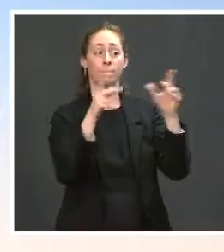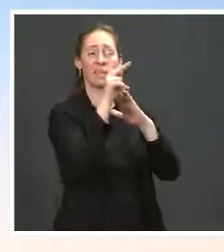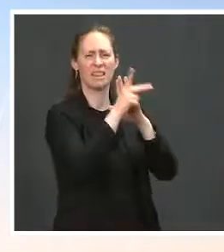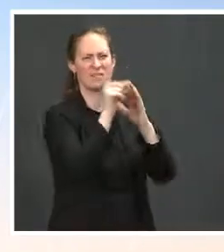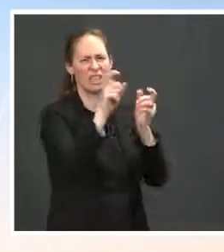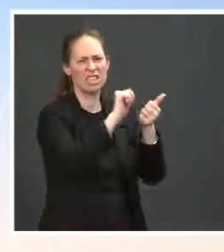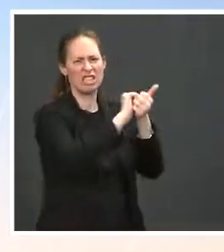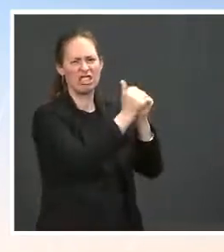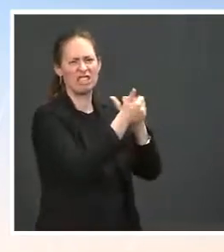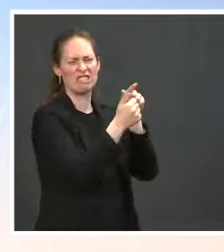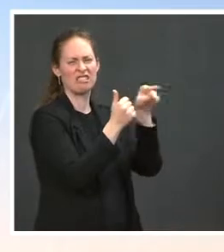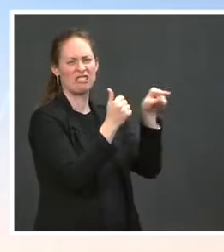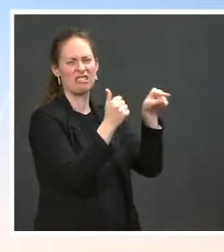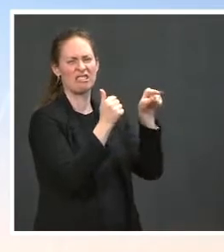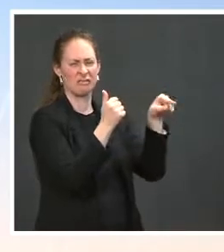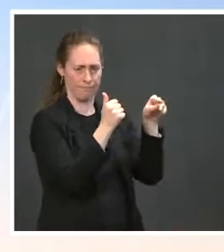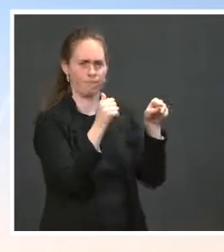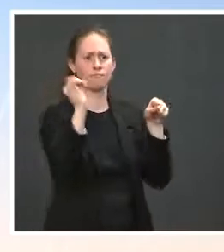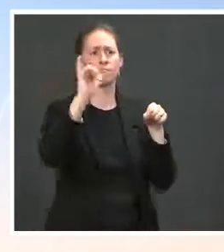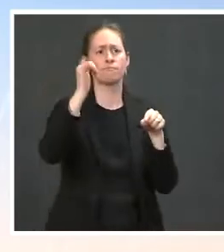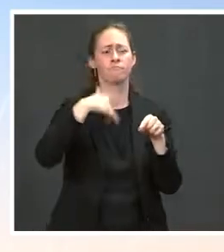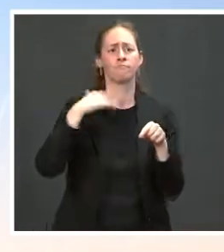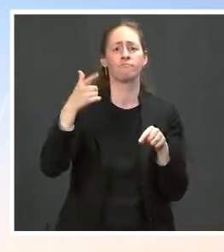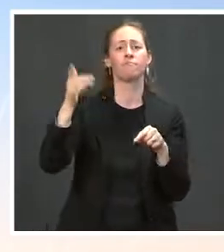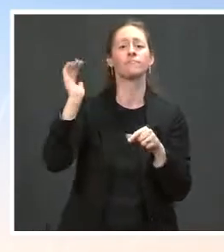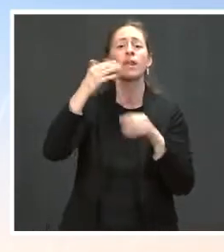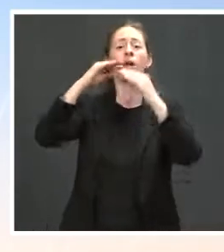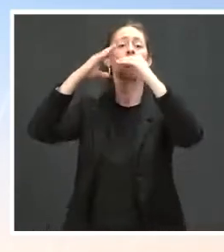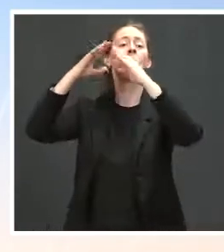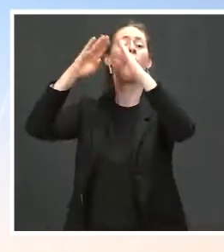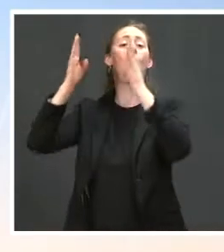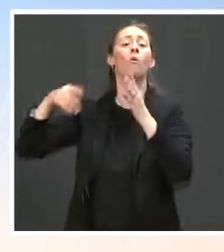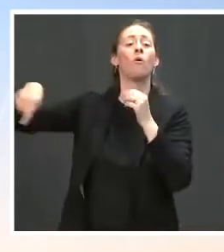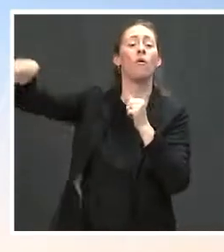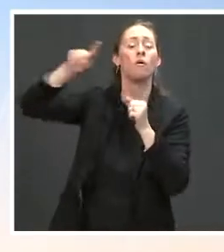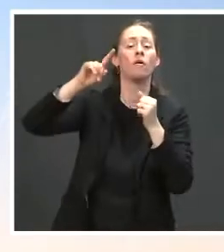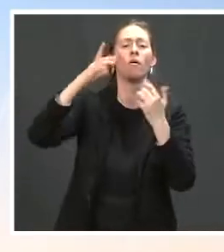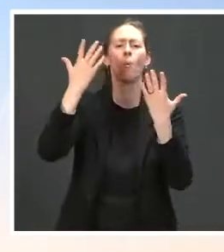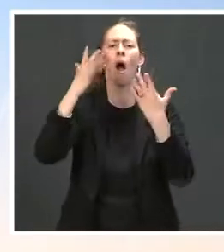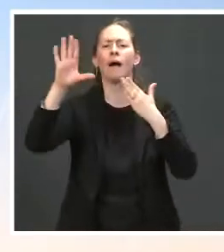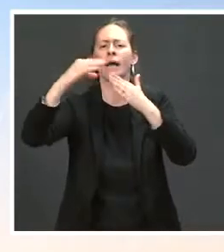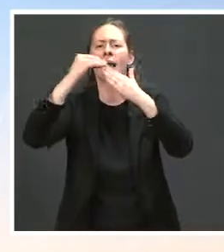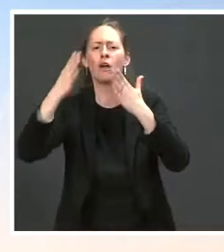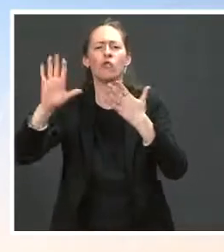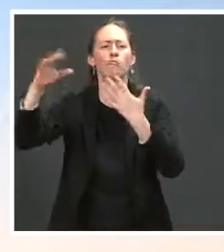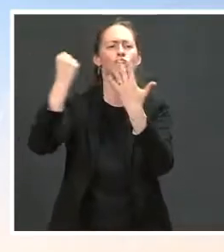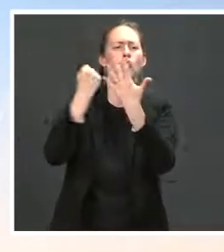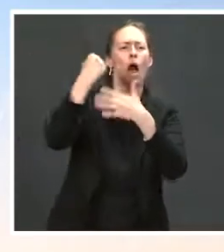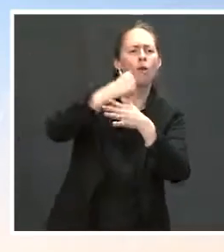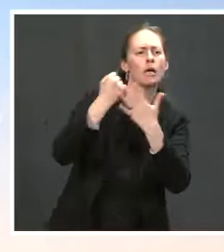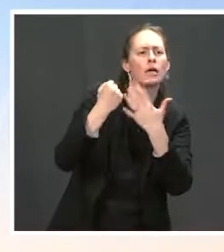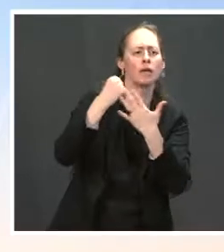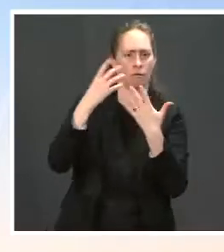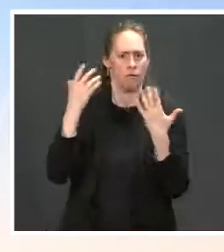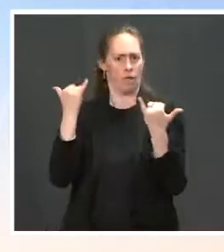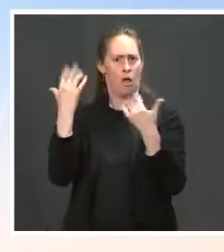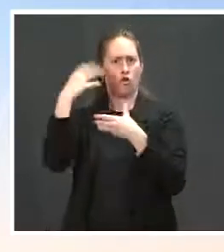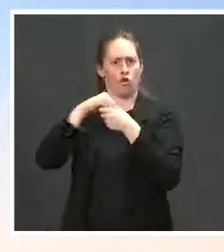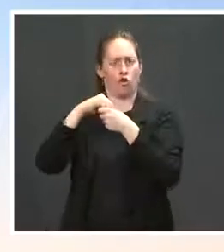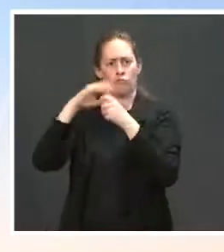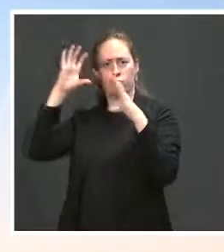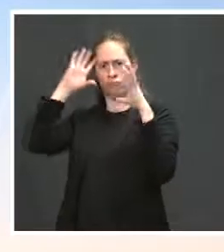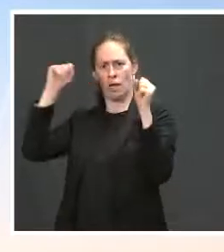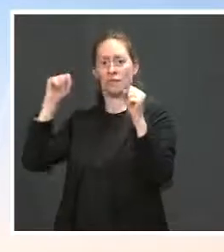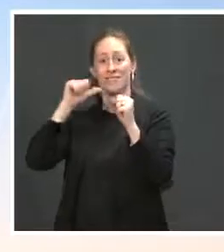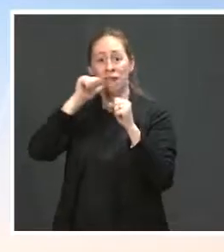his leadership team here in the White House to prioritize these issues in his presidency, which is current and today and not from 30 years ago. Does he believe it's